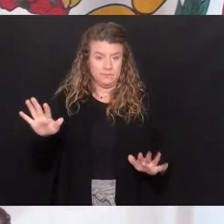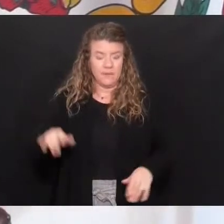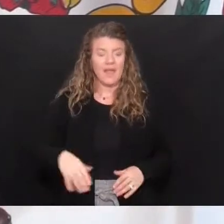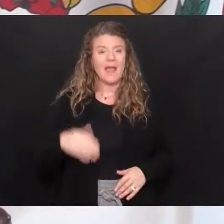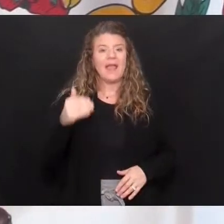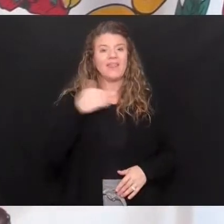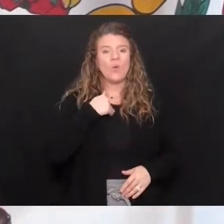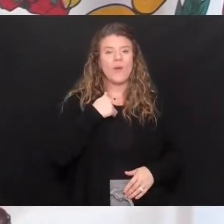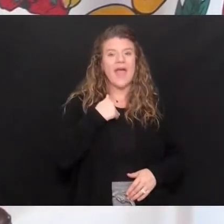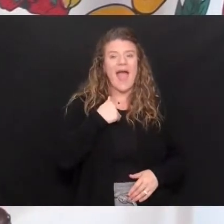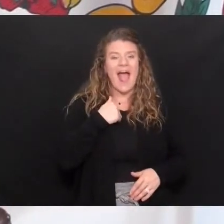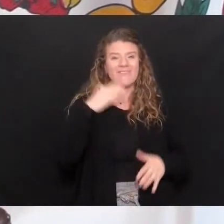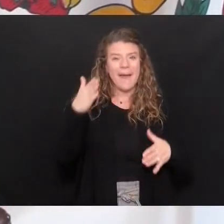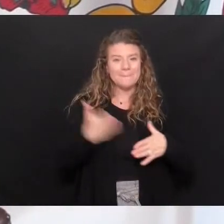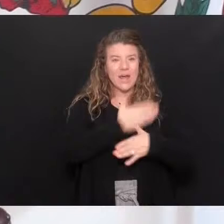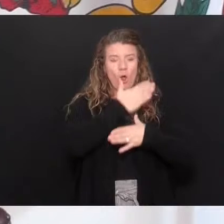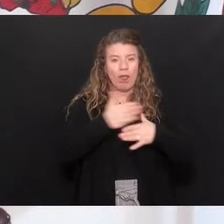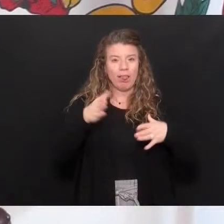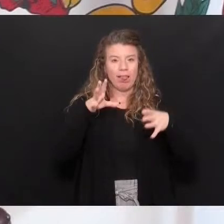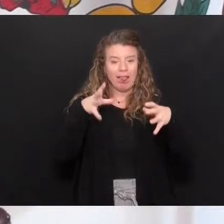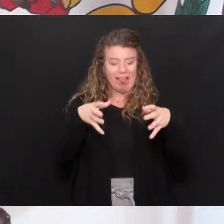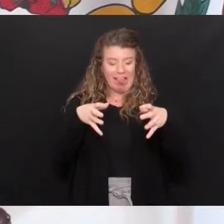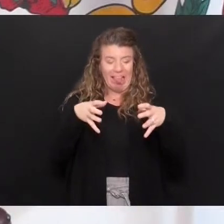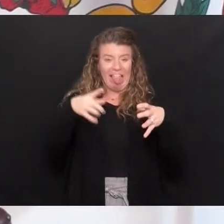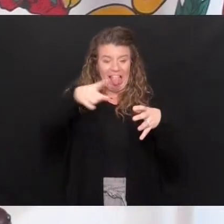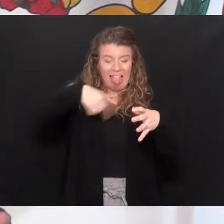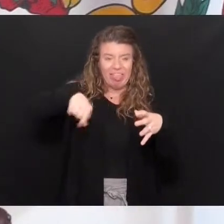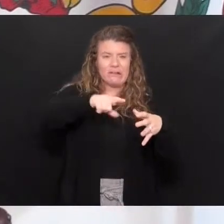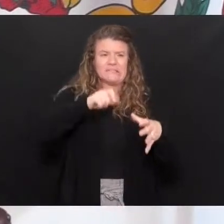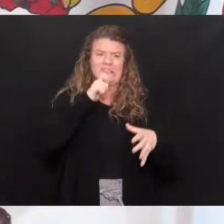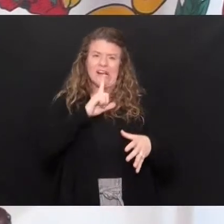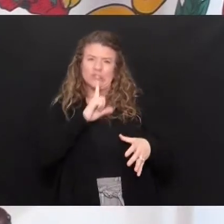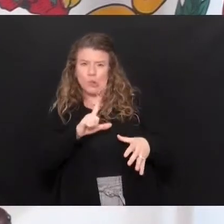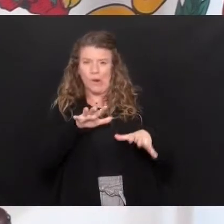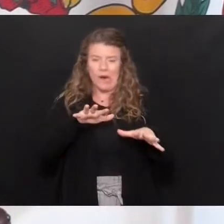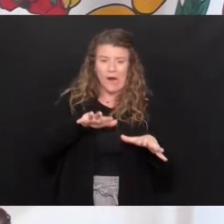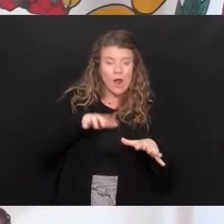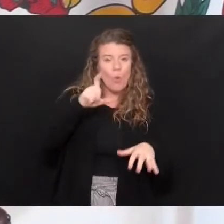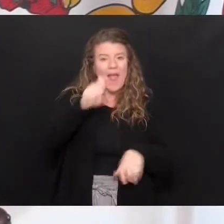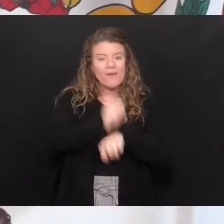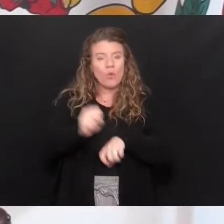the delta in between, and that's what we've got to work on. And